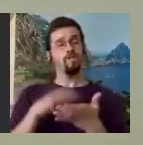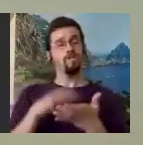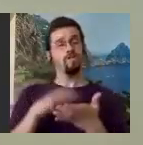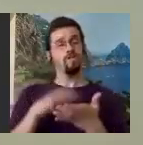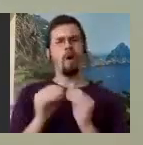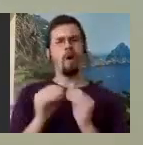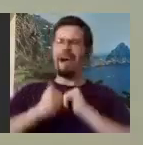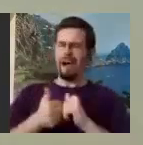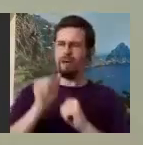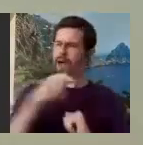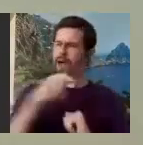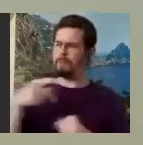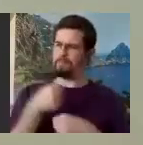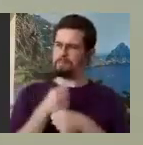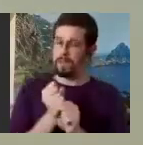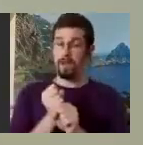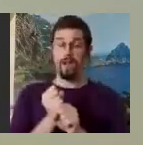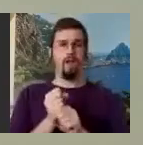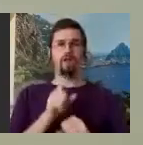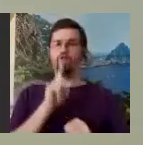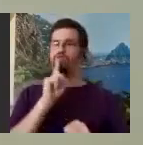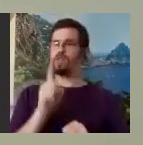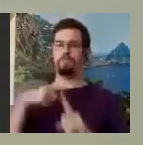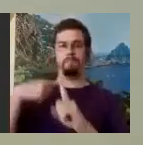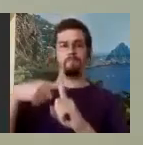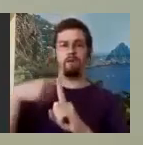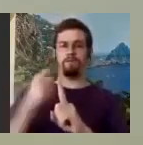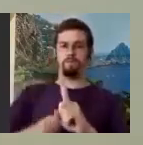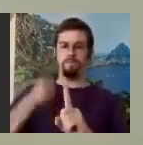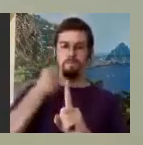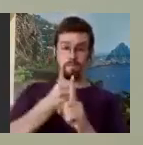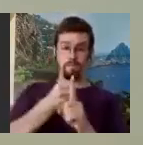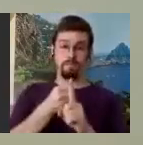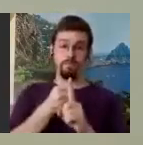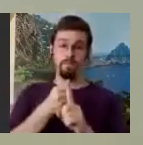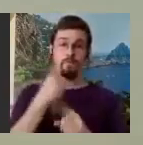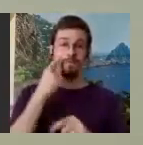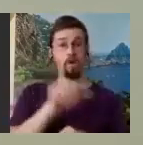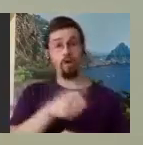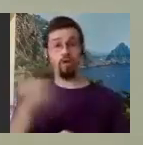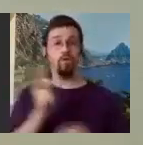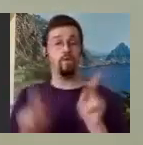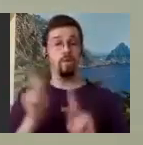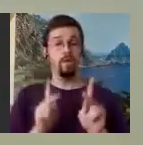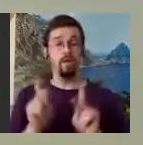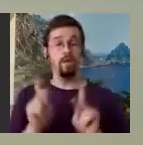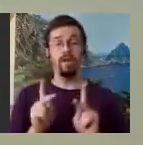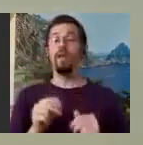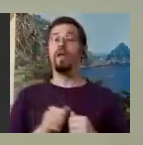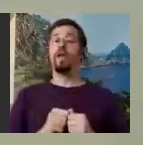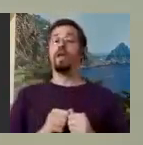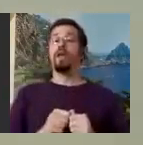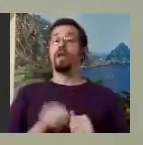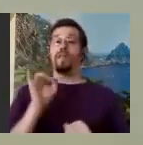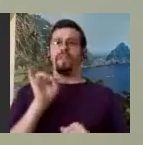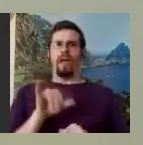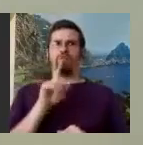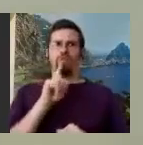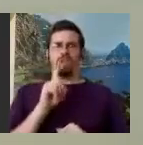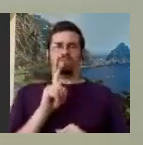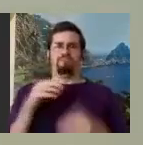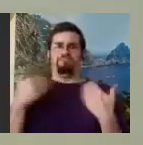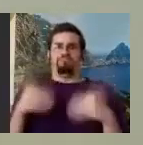to students like me in Crest Academy. By the end of each presentation, many students had downloaded this app and wanted